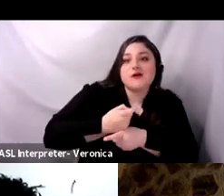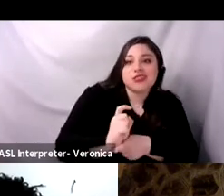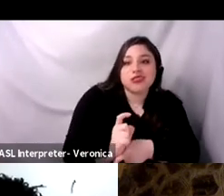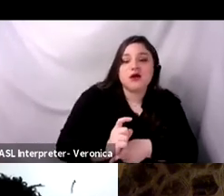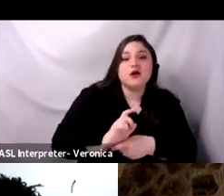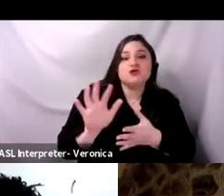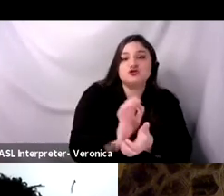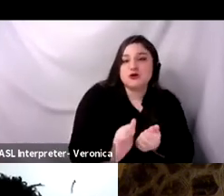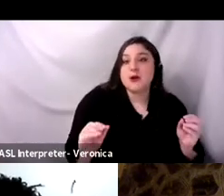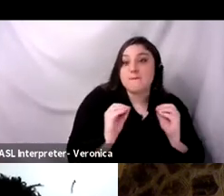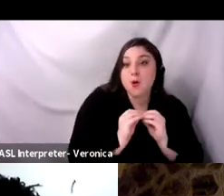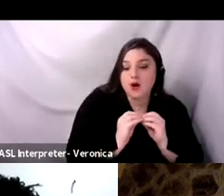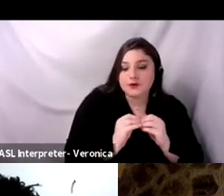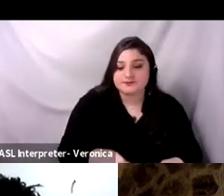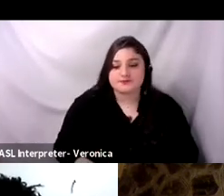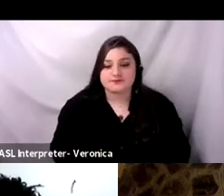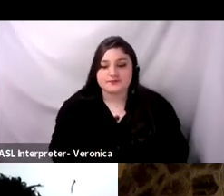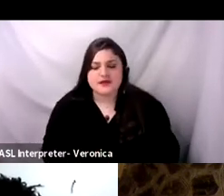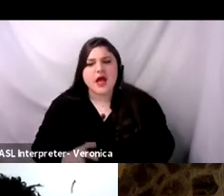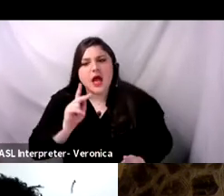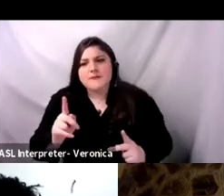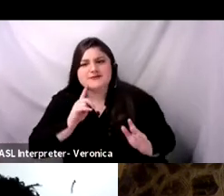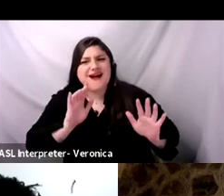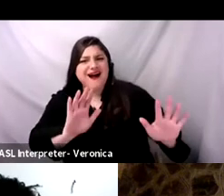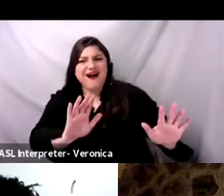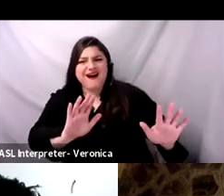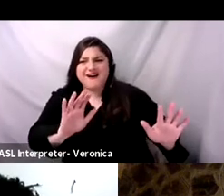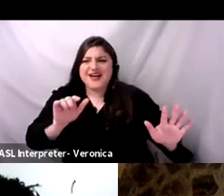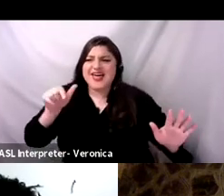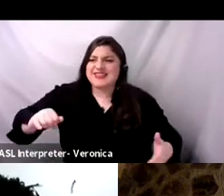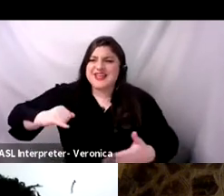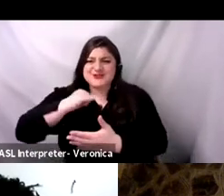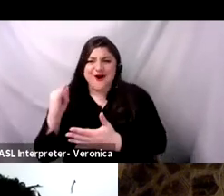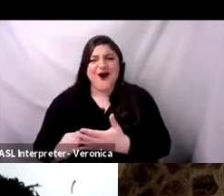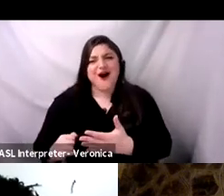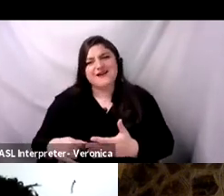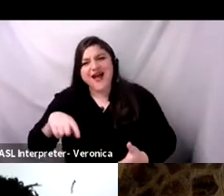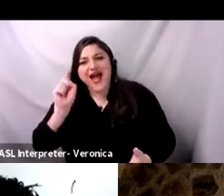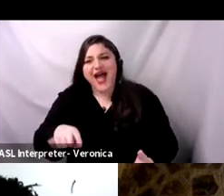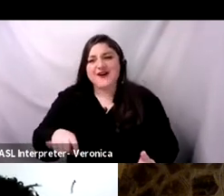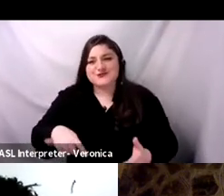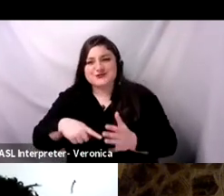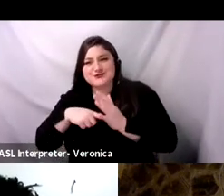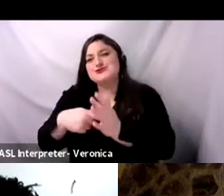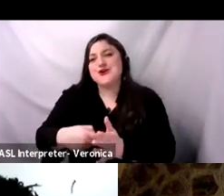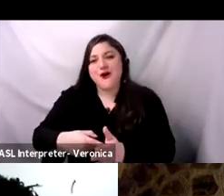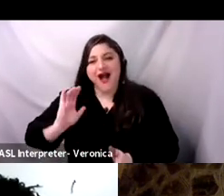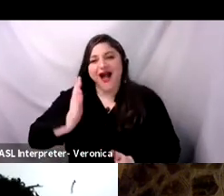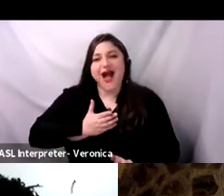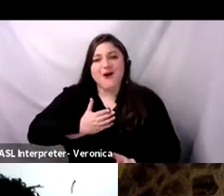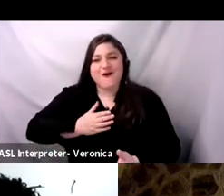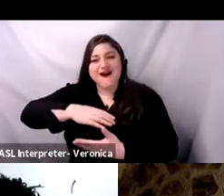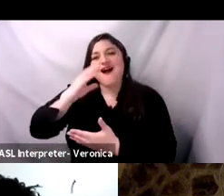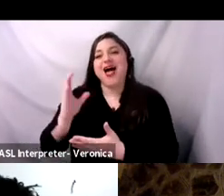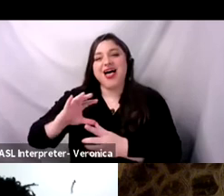yeah, but you know, we have to do it because it's artful, it's important for our culture. I don't know, if it's destroying